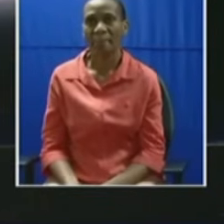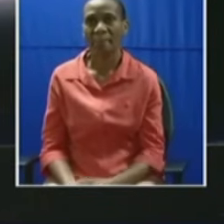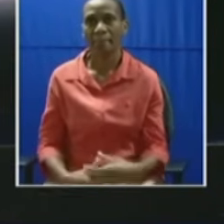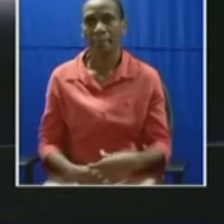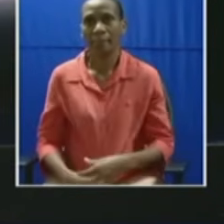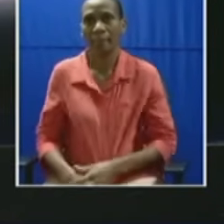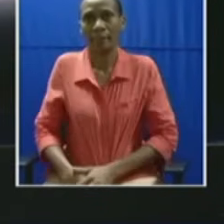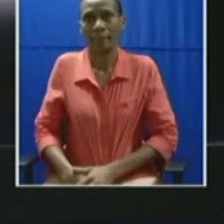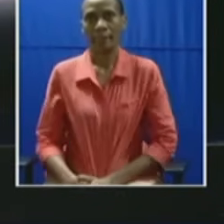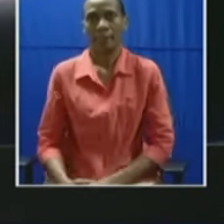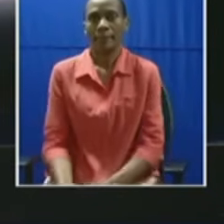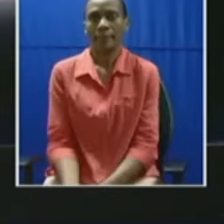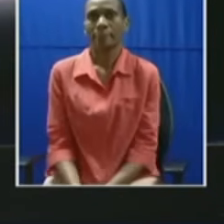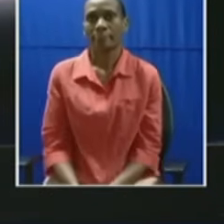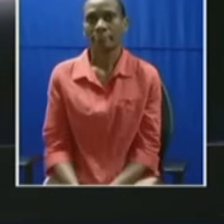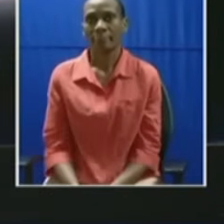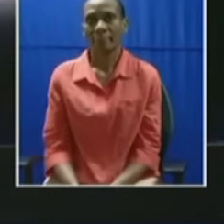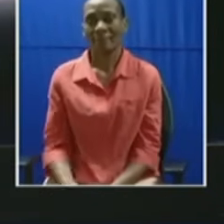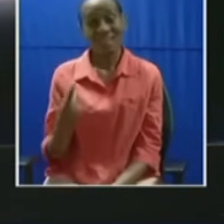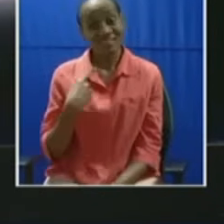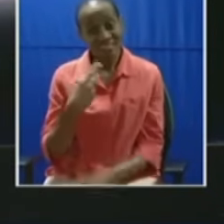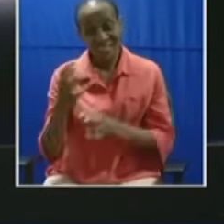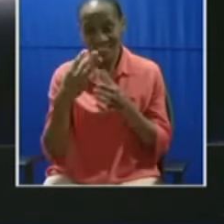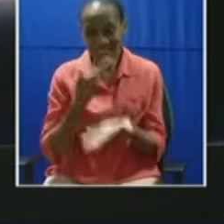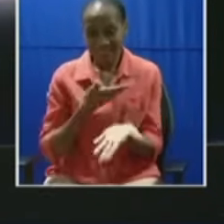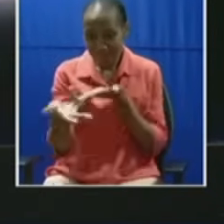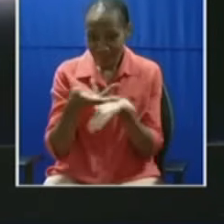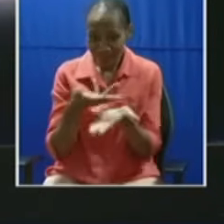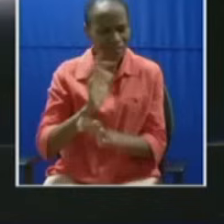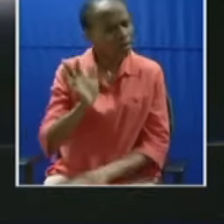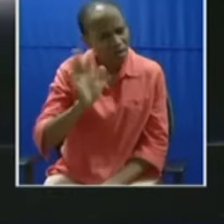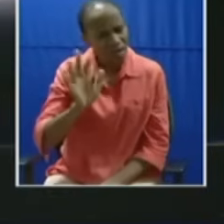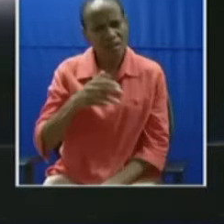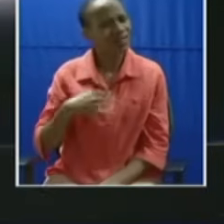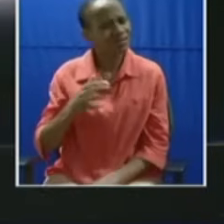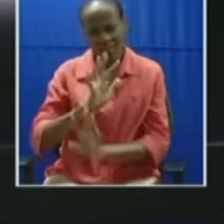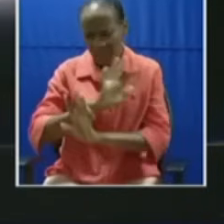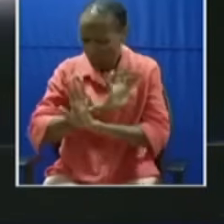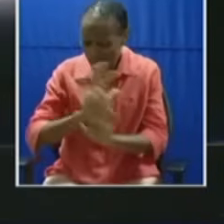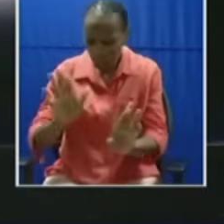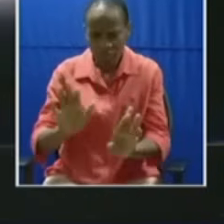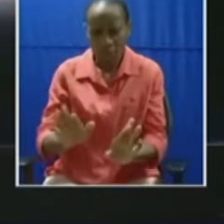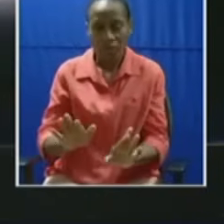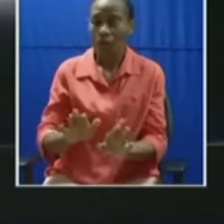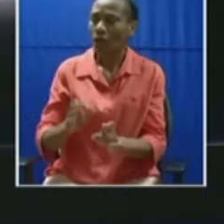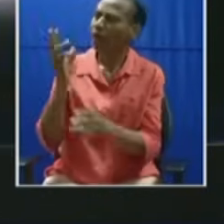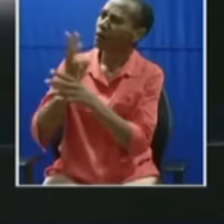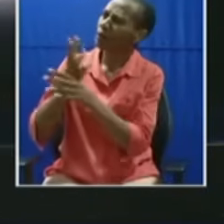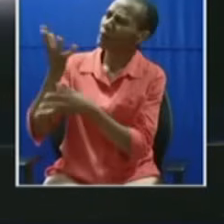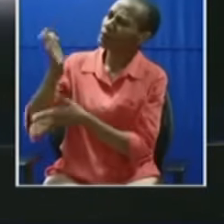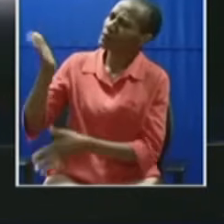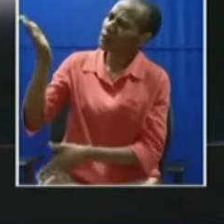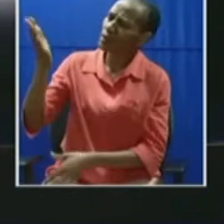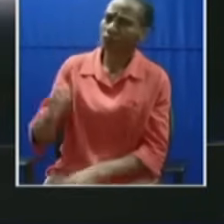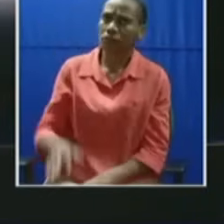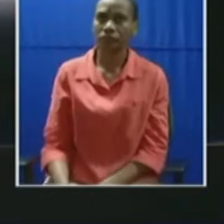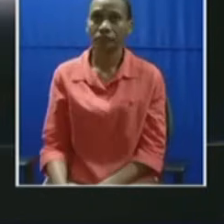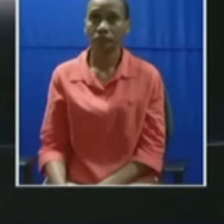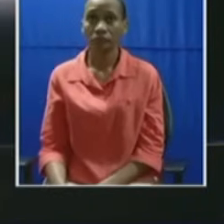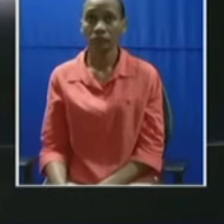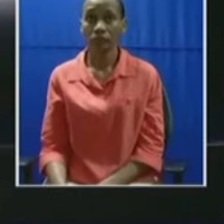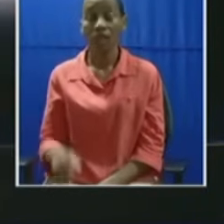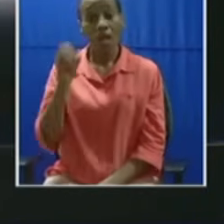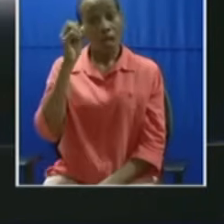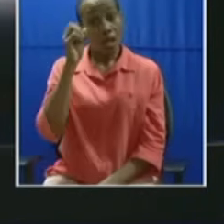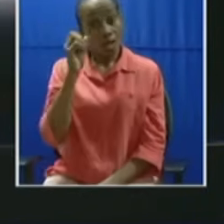I do not want this interaction, Honourable Lekota. I had to rule on you. Madam Speaker. Honourable Lekota, if you do